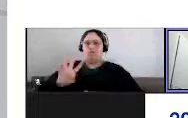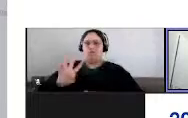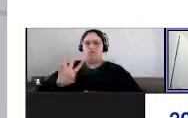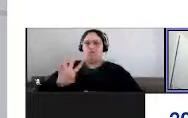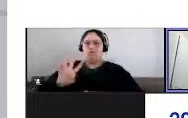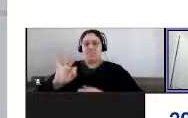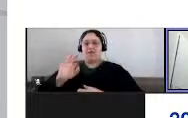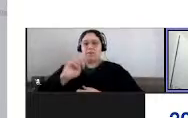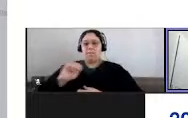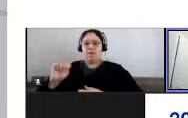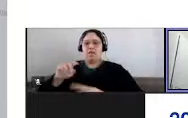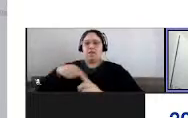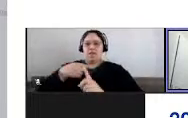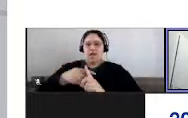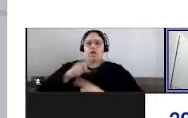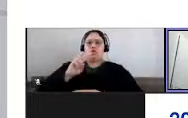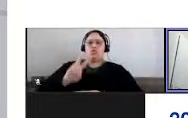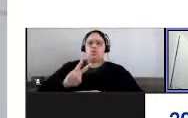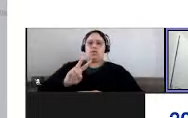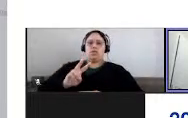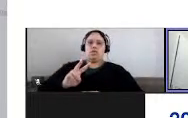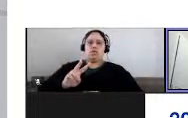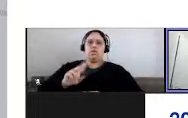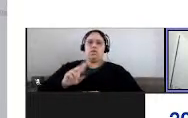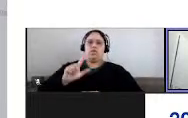44.873 million, and